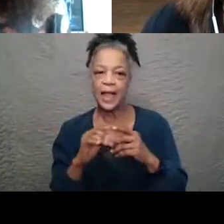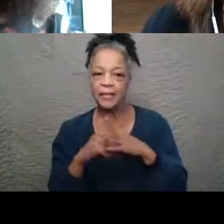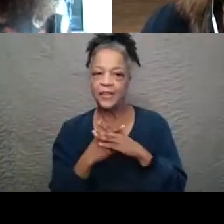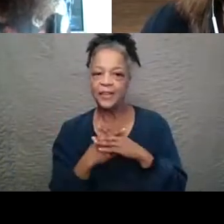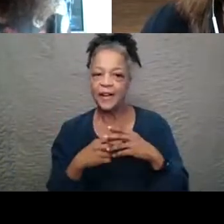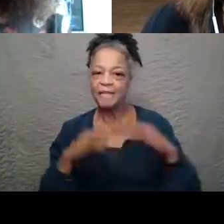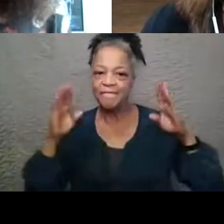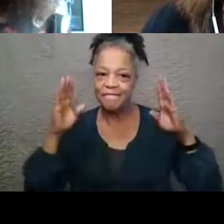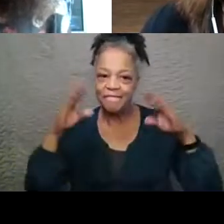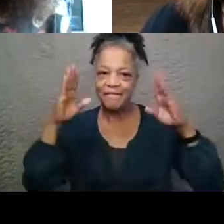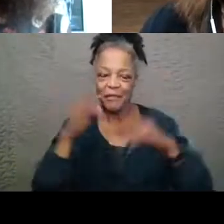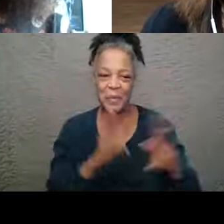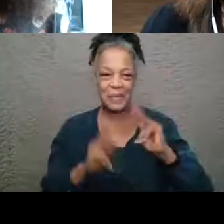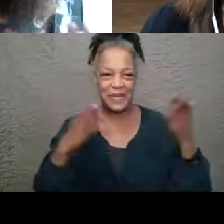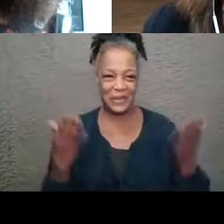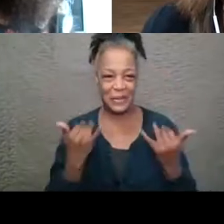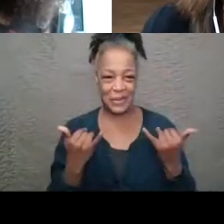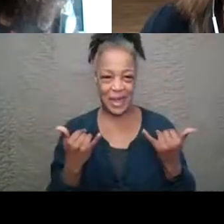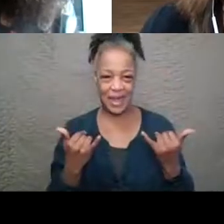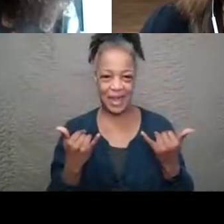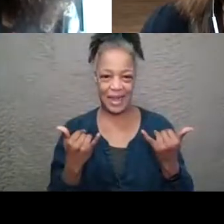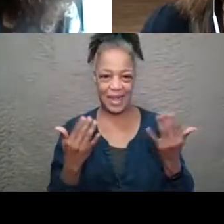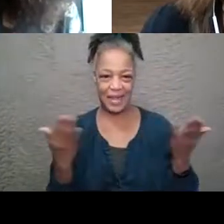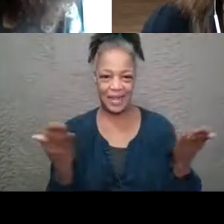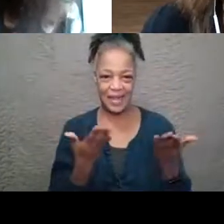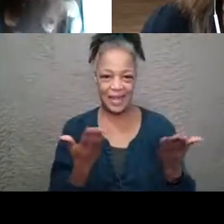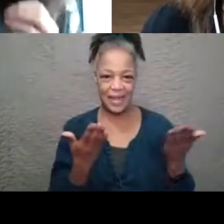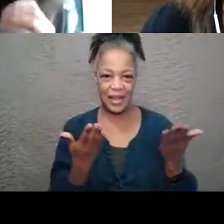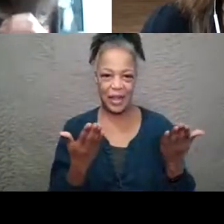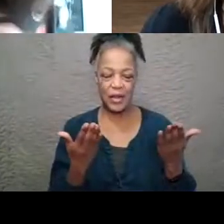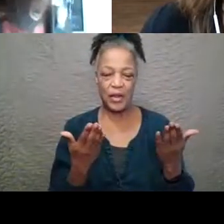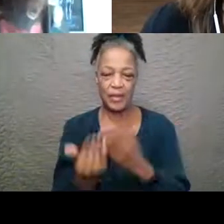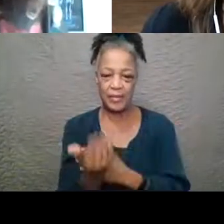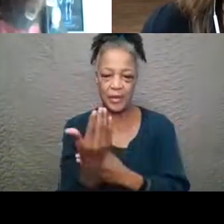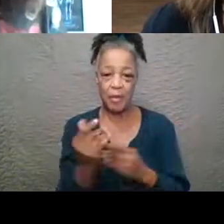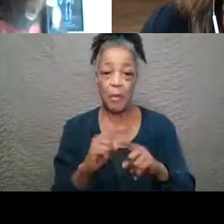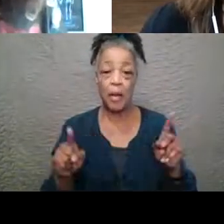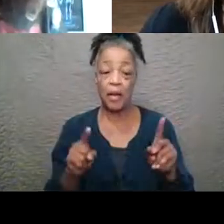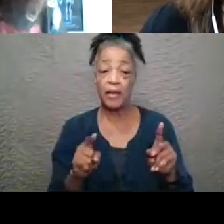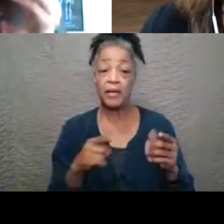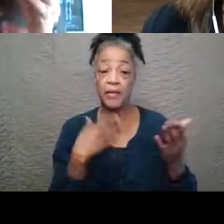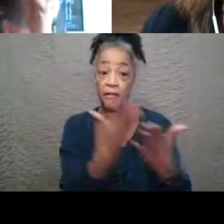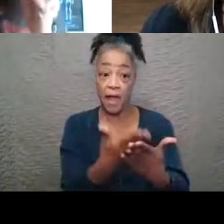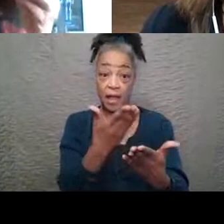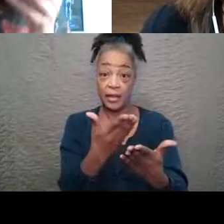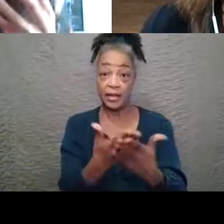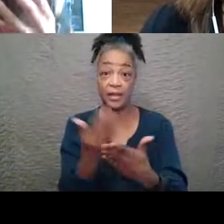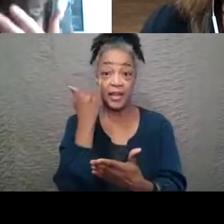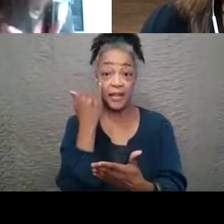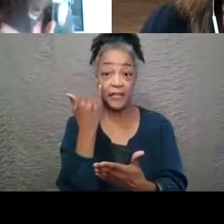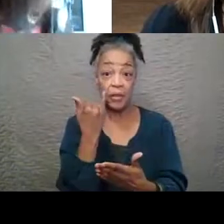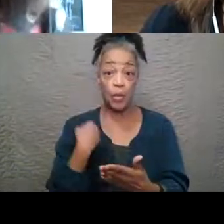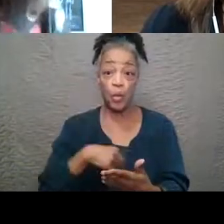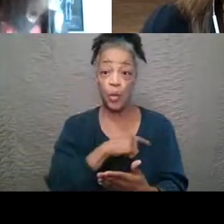folks that are here with us this afternoon or this morning, depending on where you're at. But the fact of the matter is that if we're